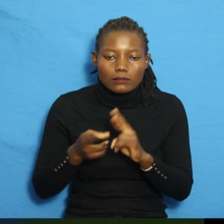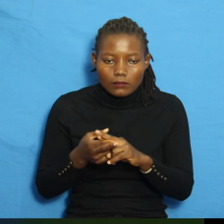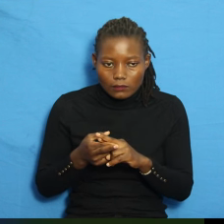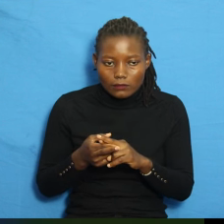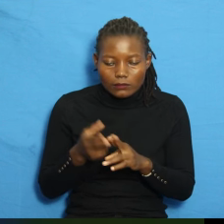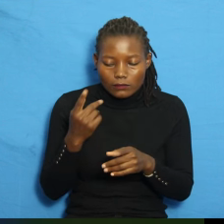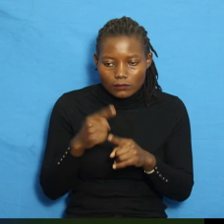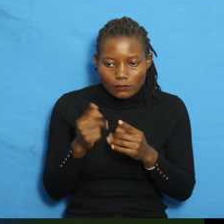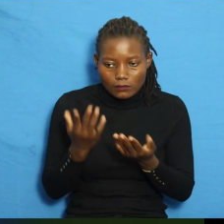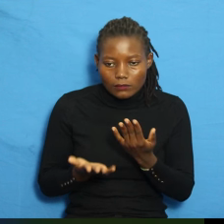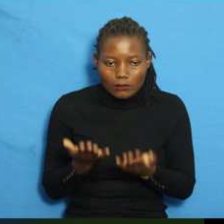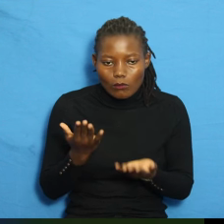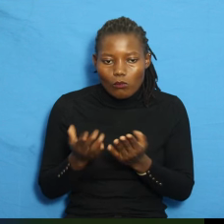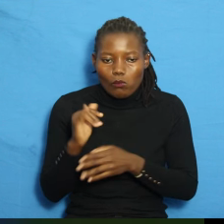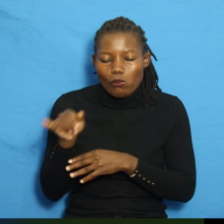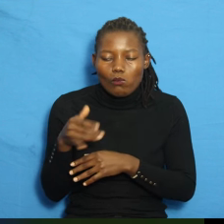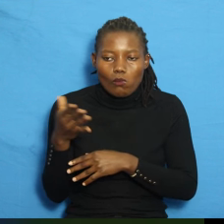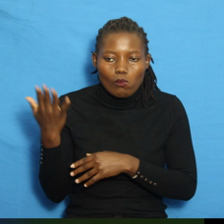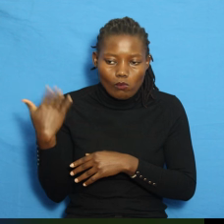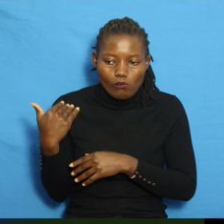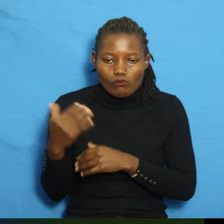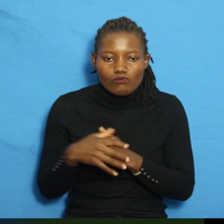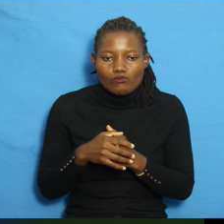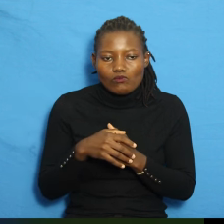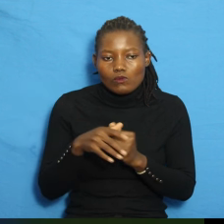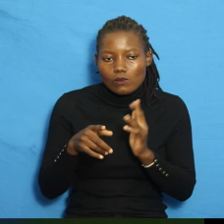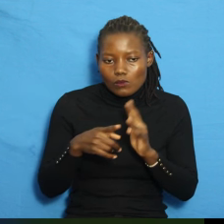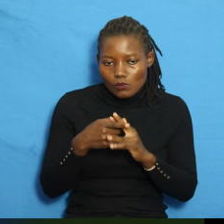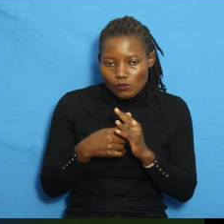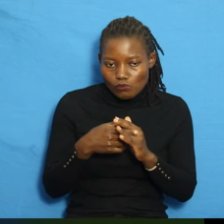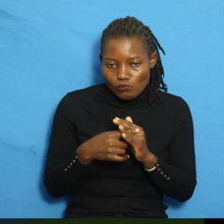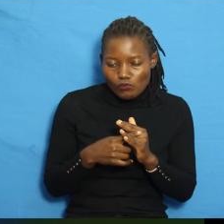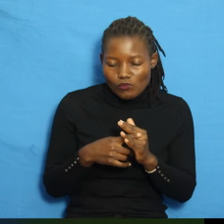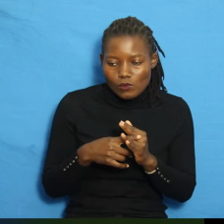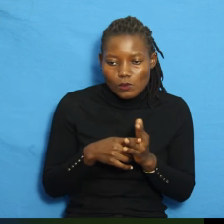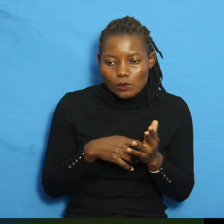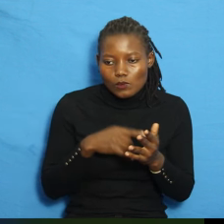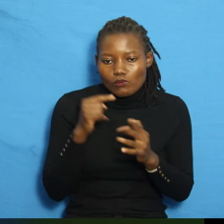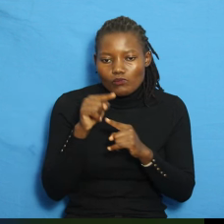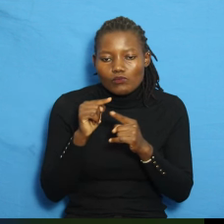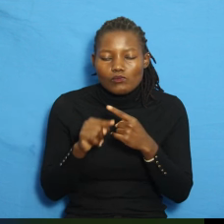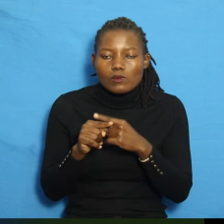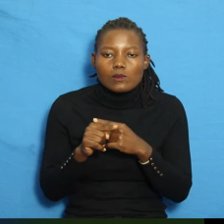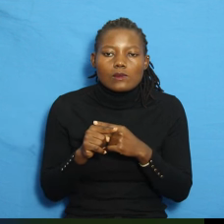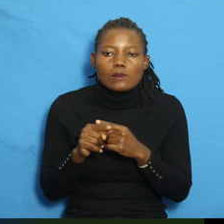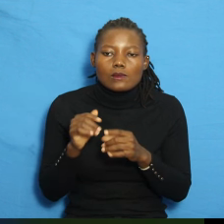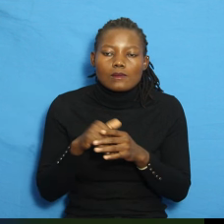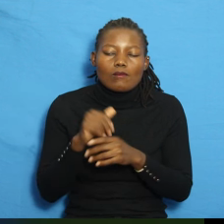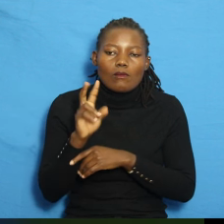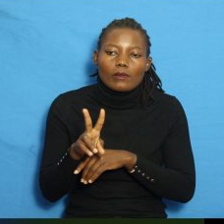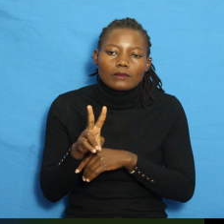but maybe just to go back, biomechanics is actually divided into